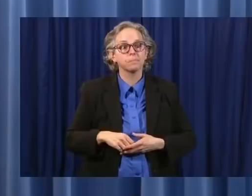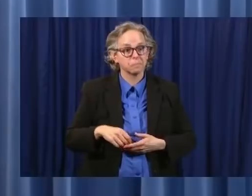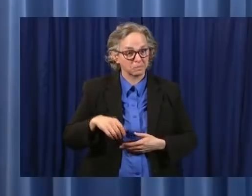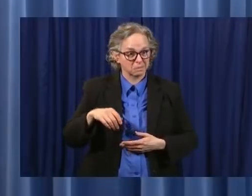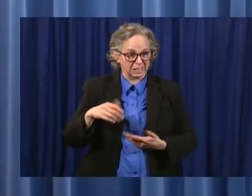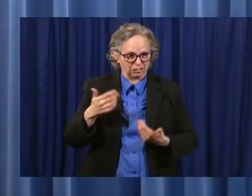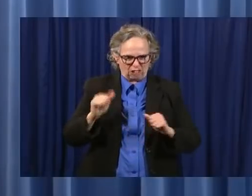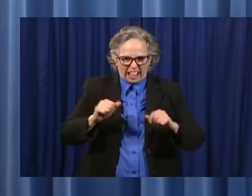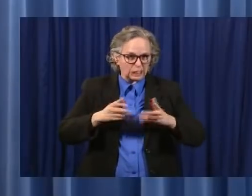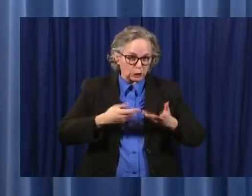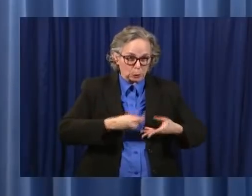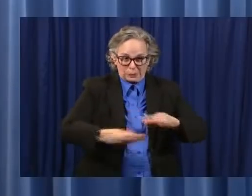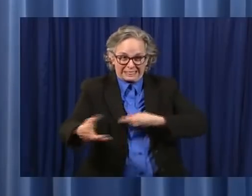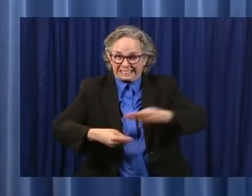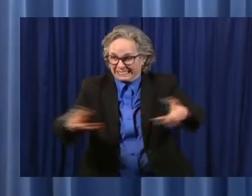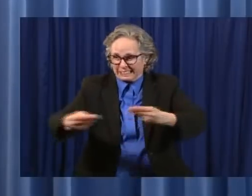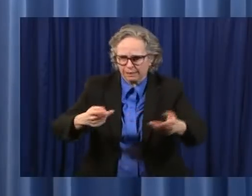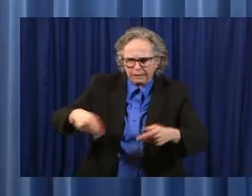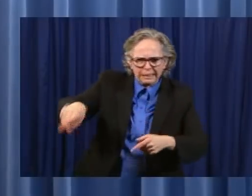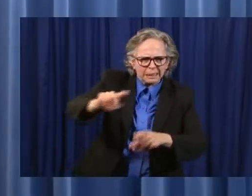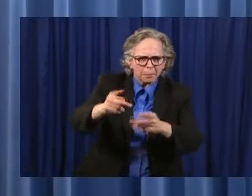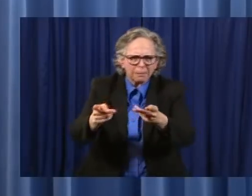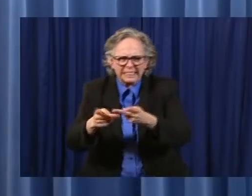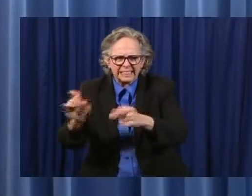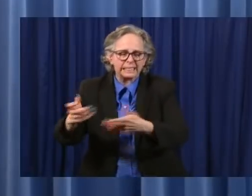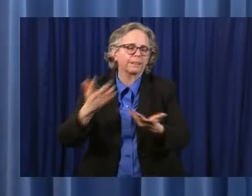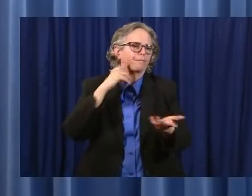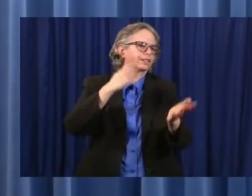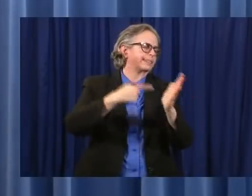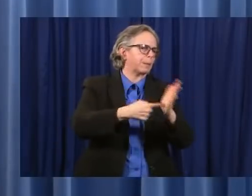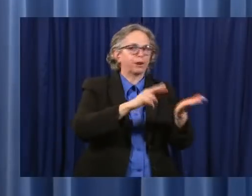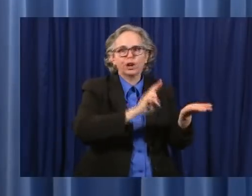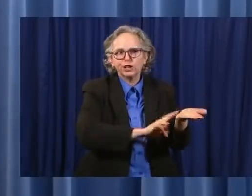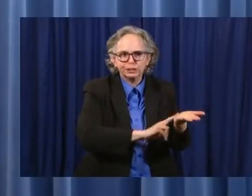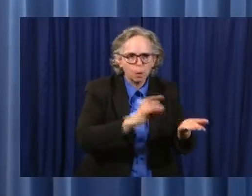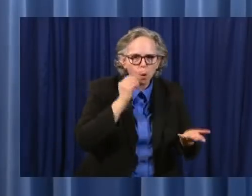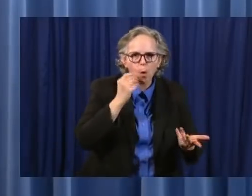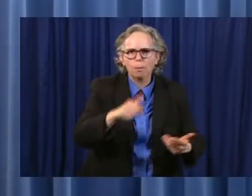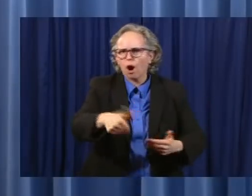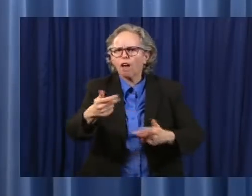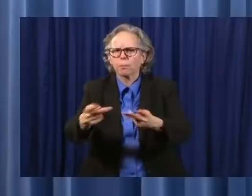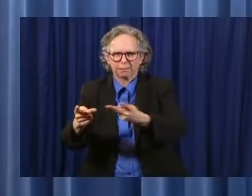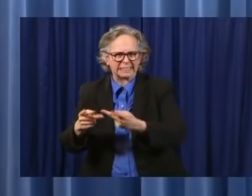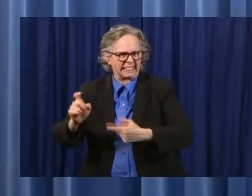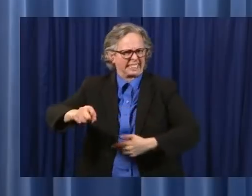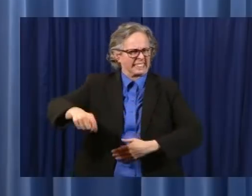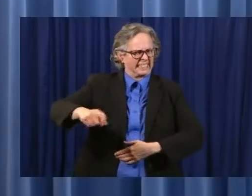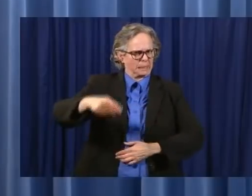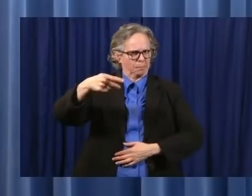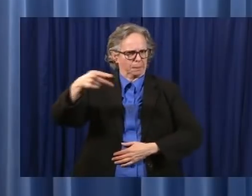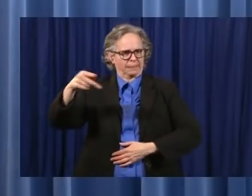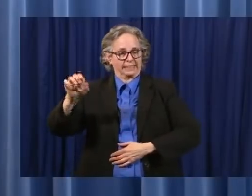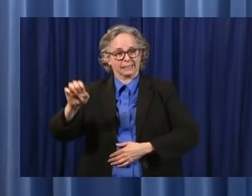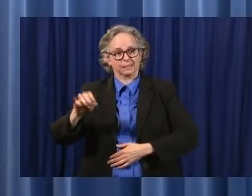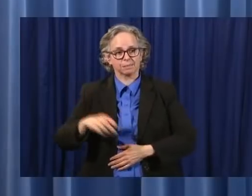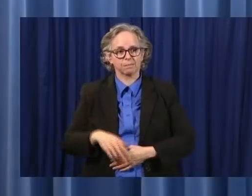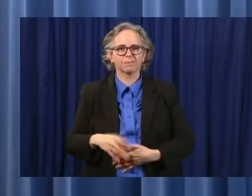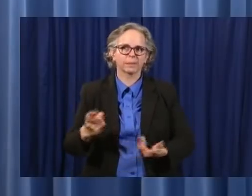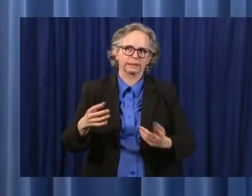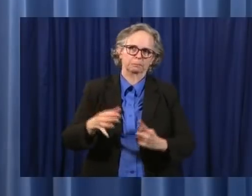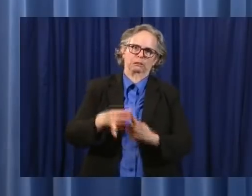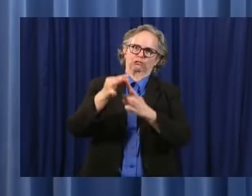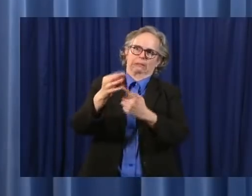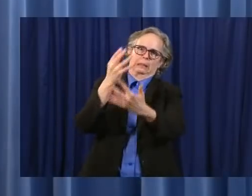needed. Nursing homes and other places. One of those places is, of course, our correction facilities. Our